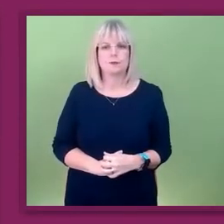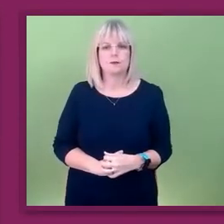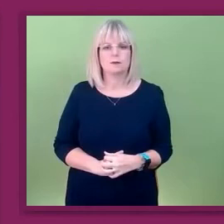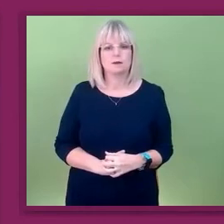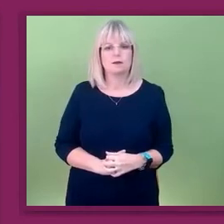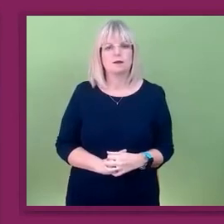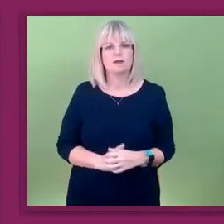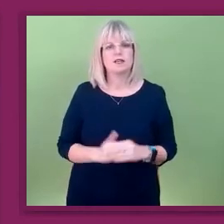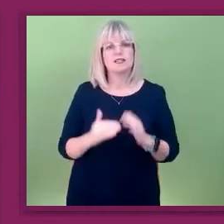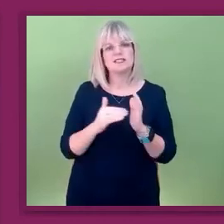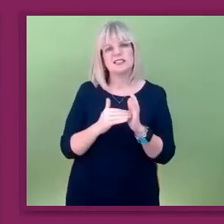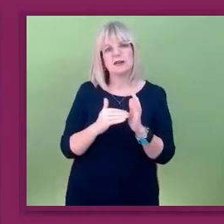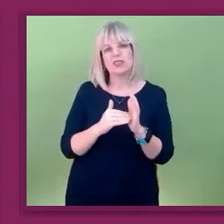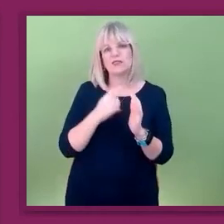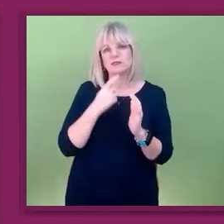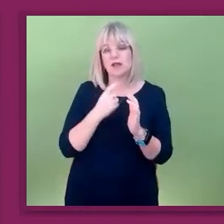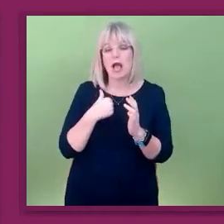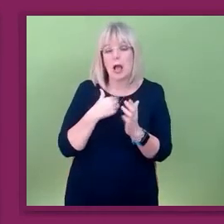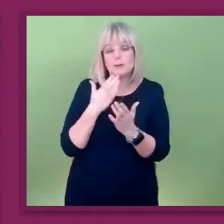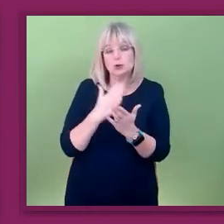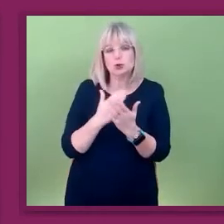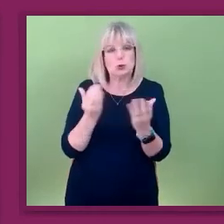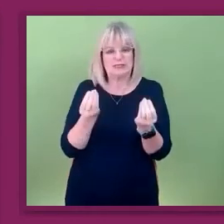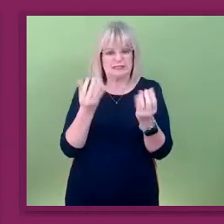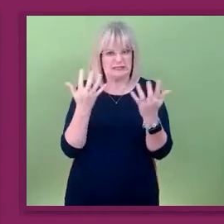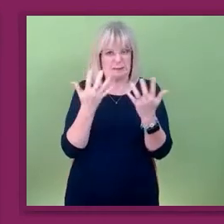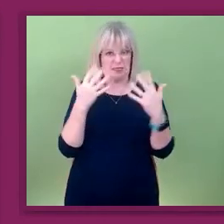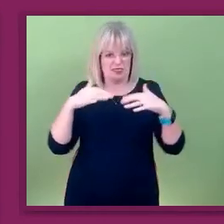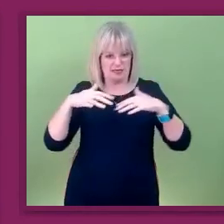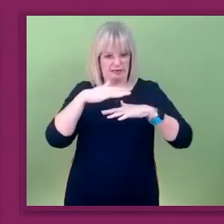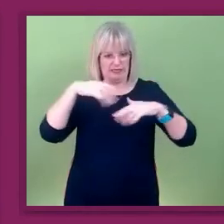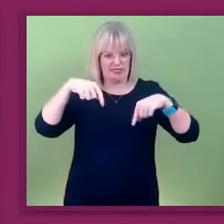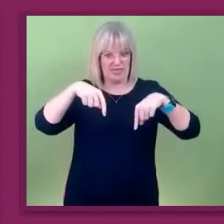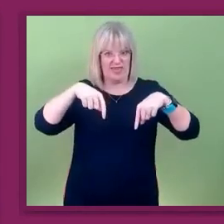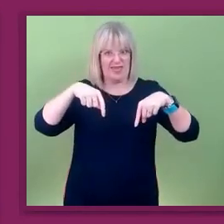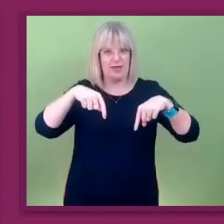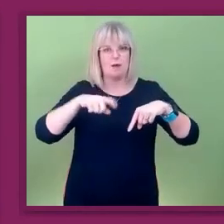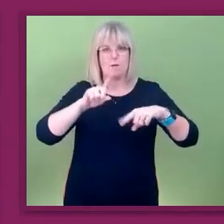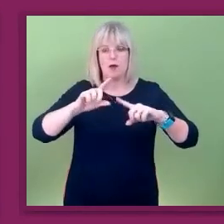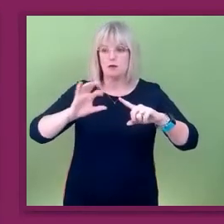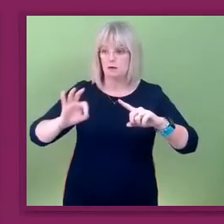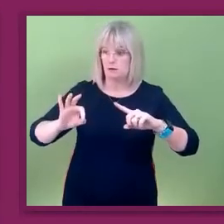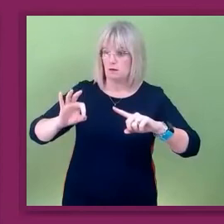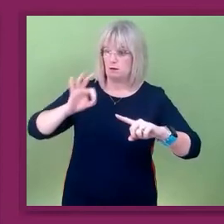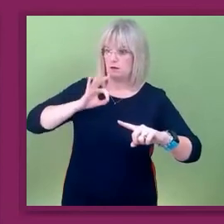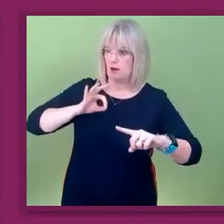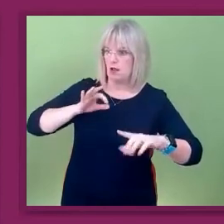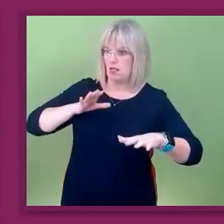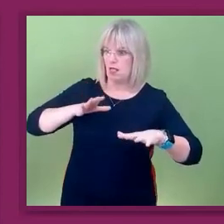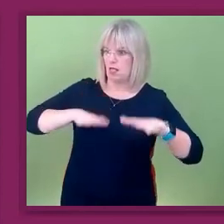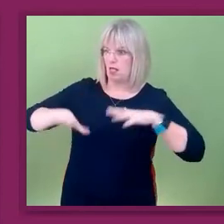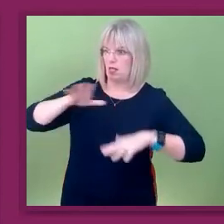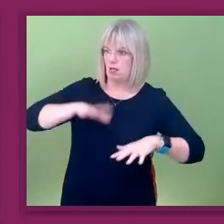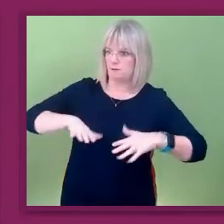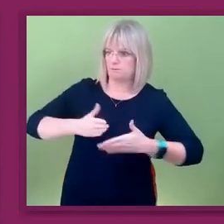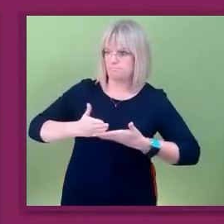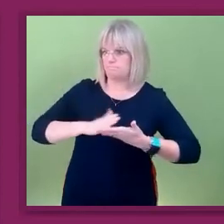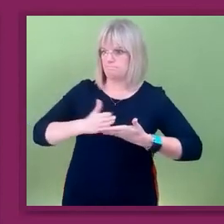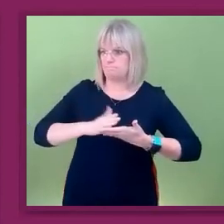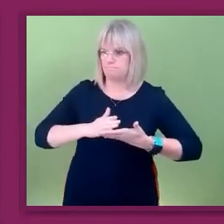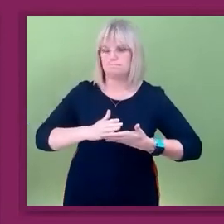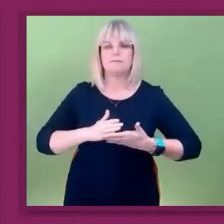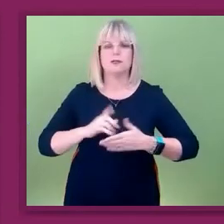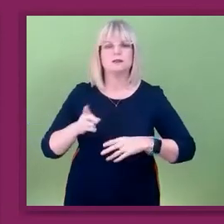he's just kind of been lumbered all of a sudden. Like I say, if you want some further details, you can contact me, or as I say, you can